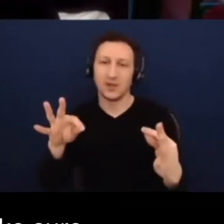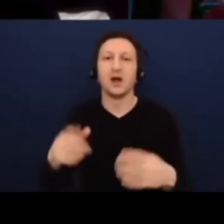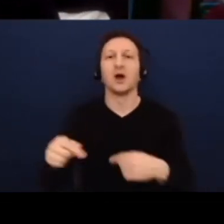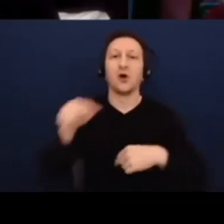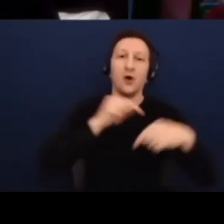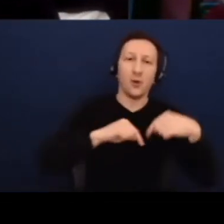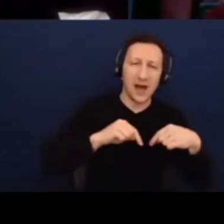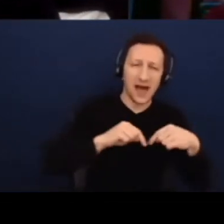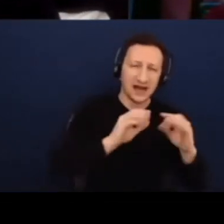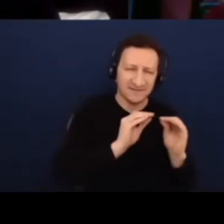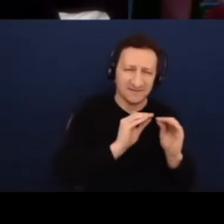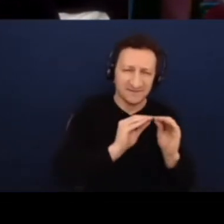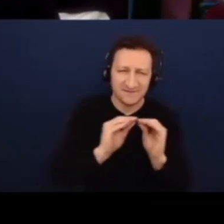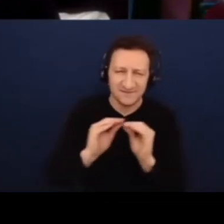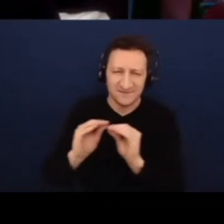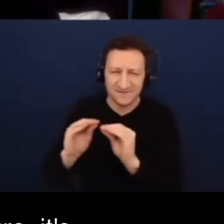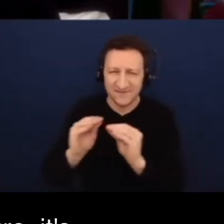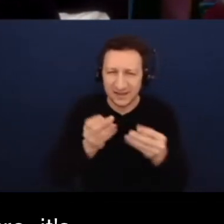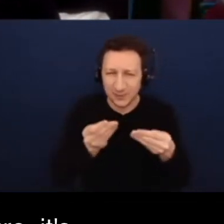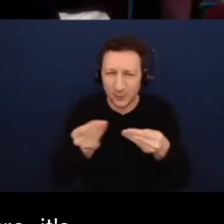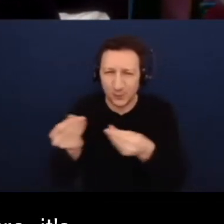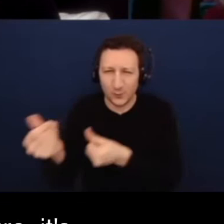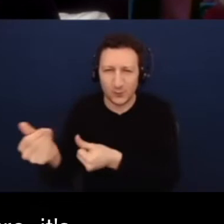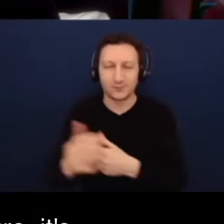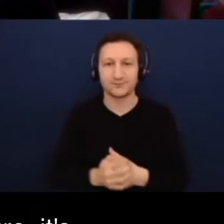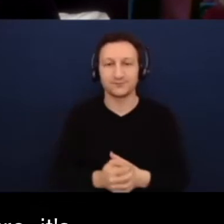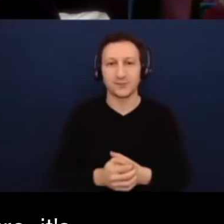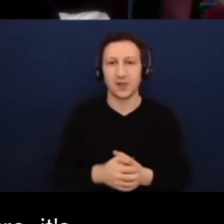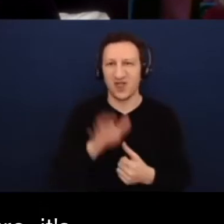together. Yeah, for a feature,